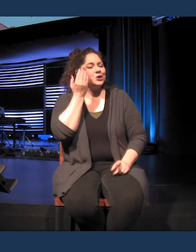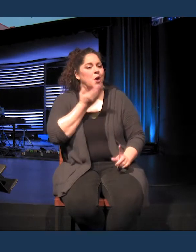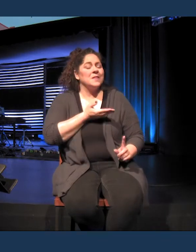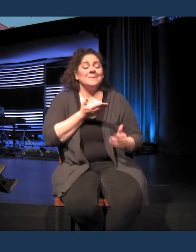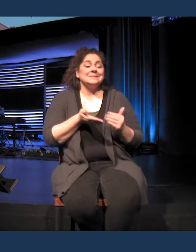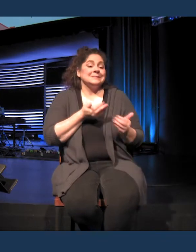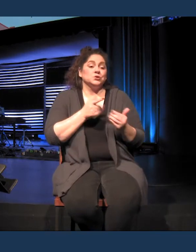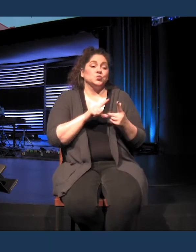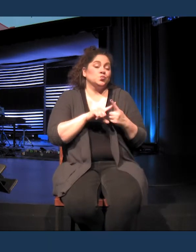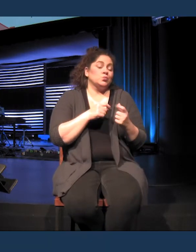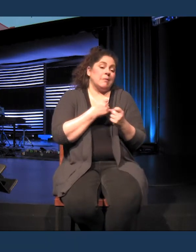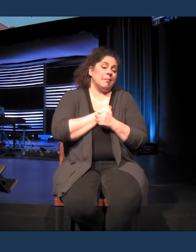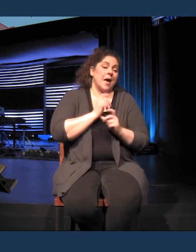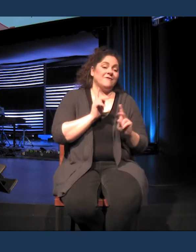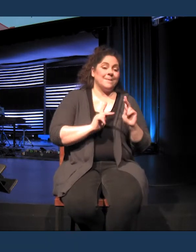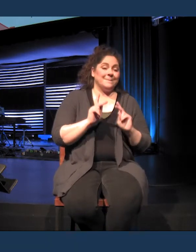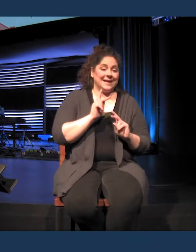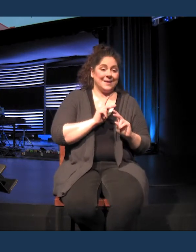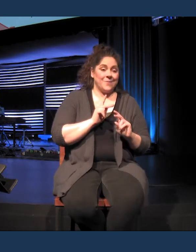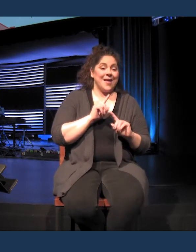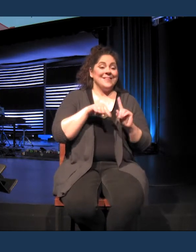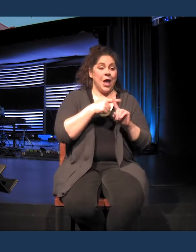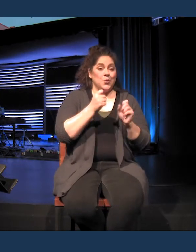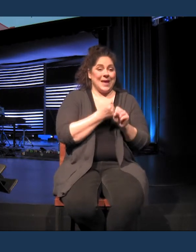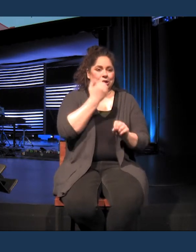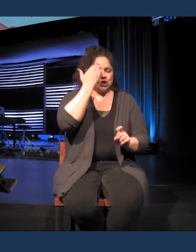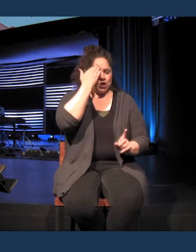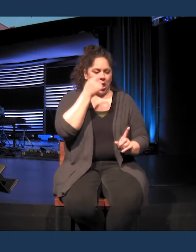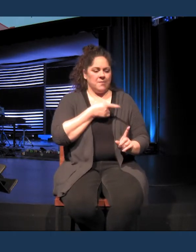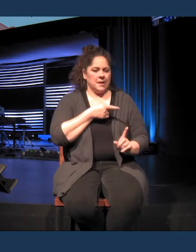people until you get to know them.